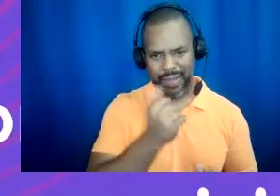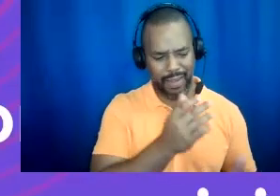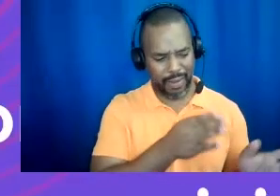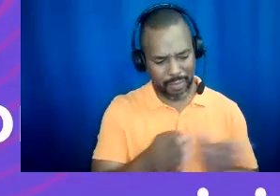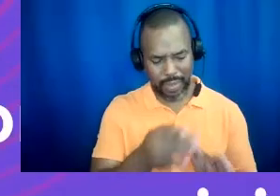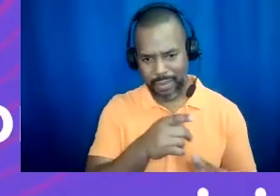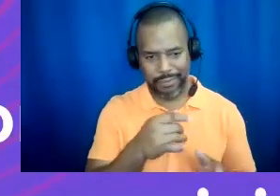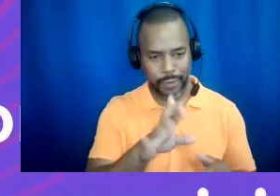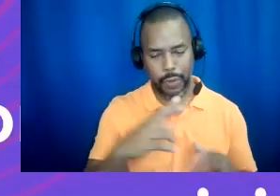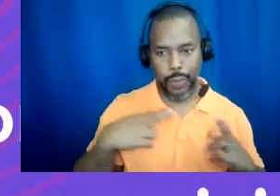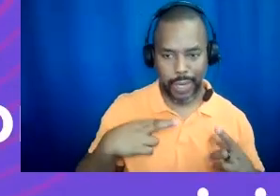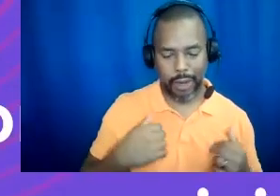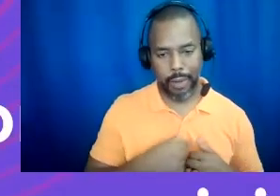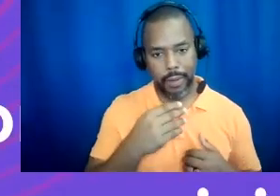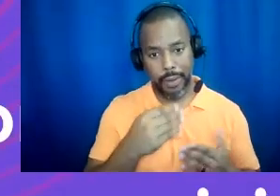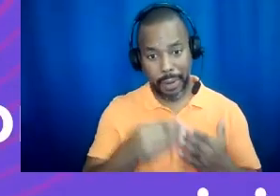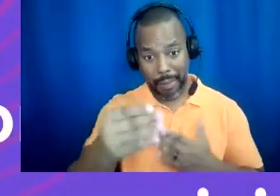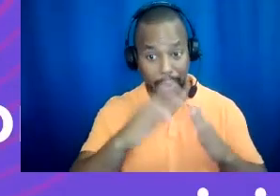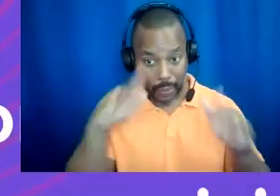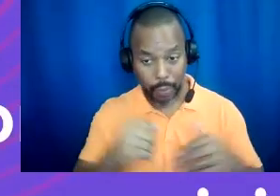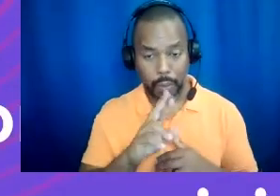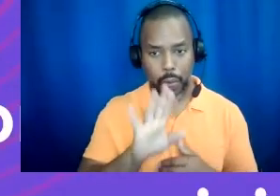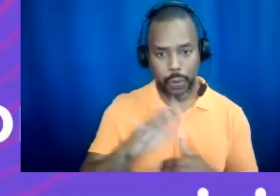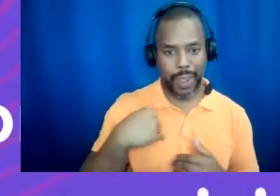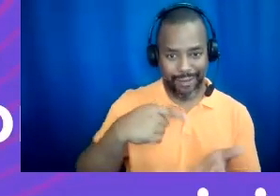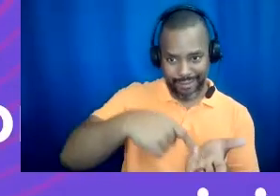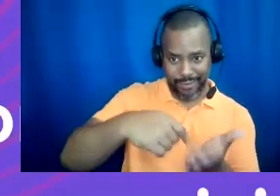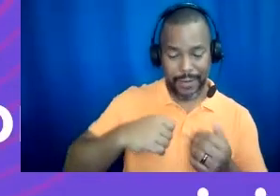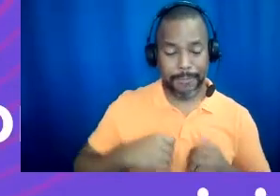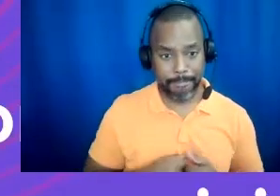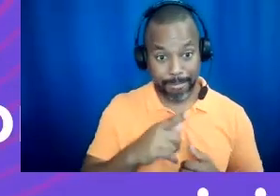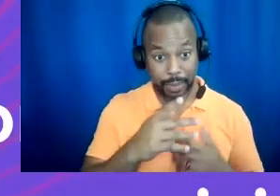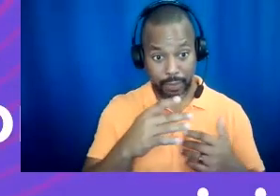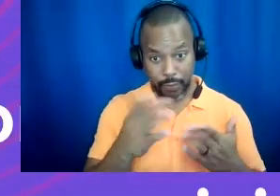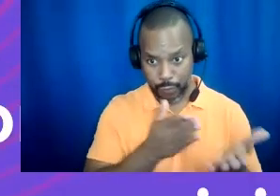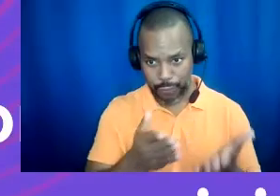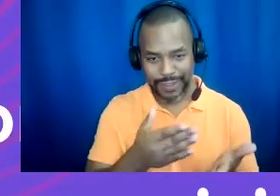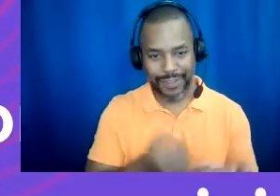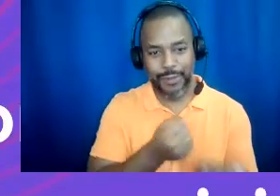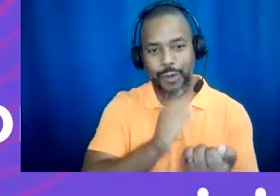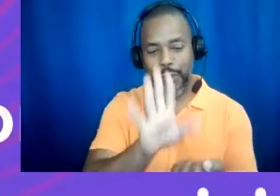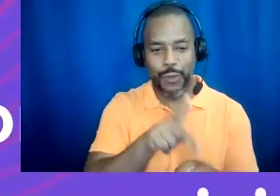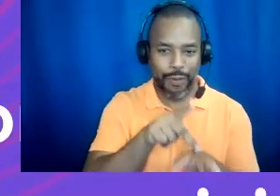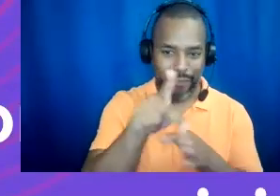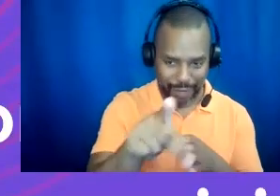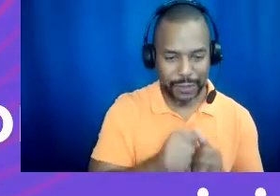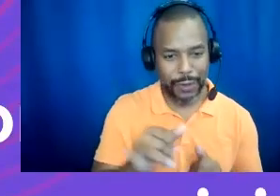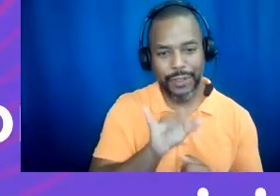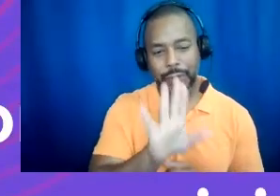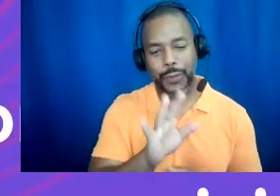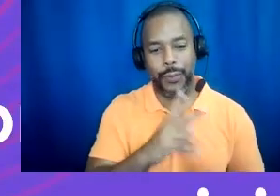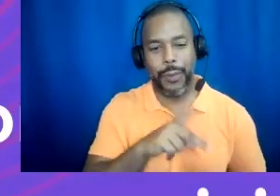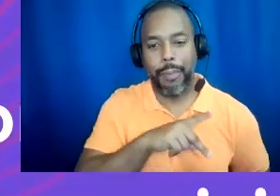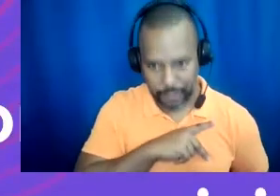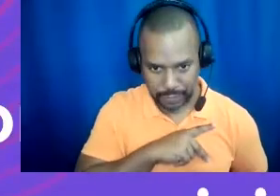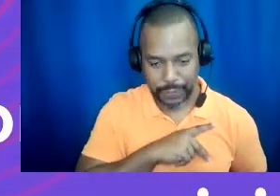such as retirement, home buying, and debt. Again, these services are designed to support your professional and personal well-being.